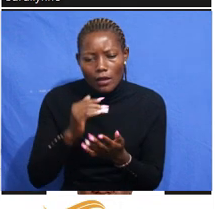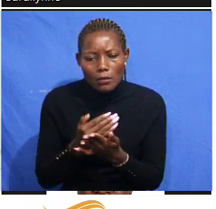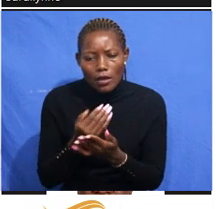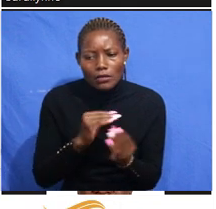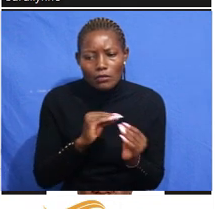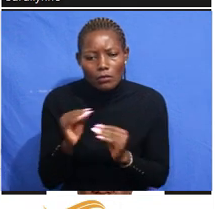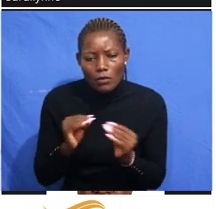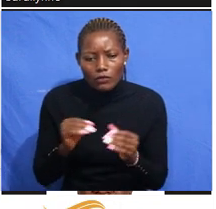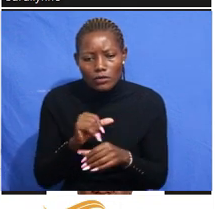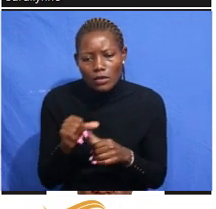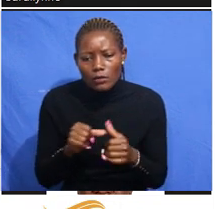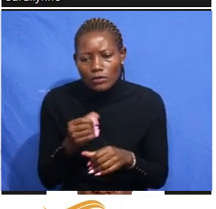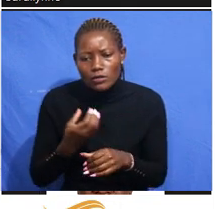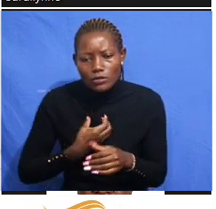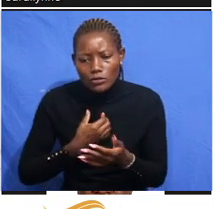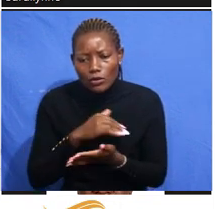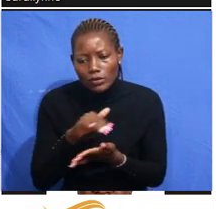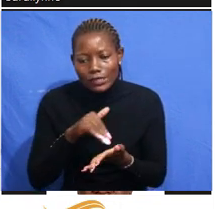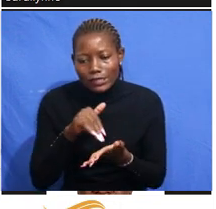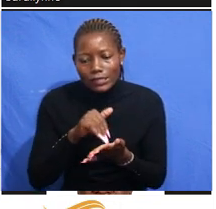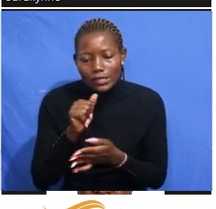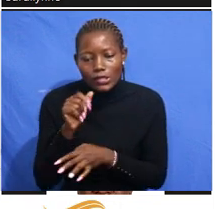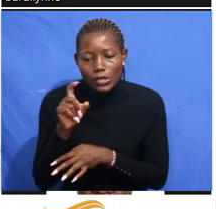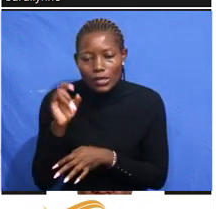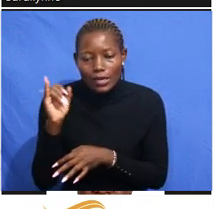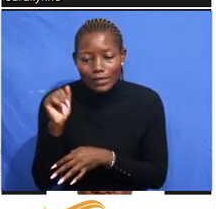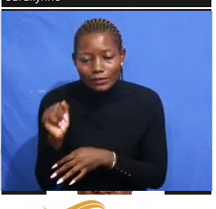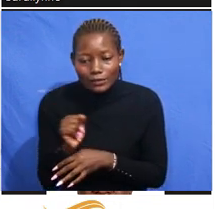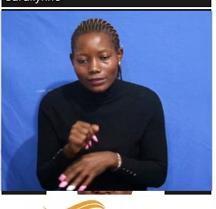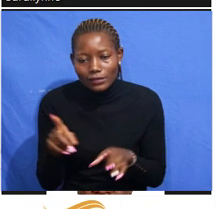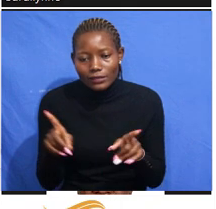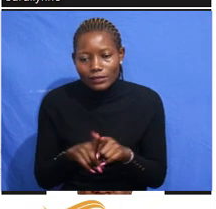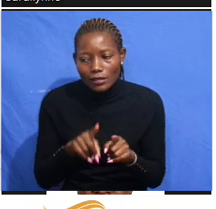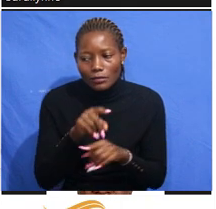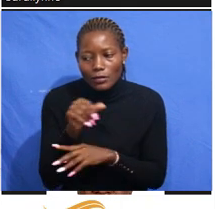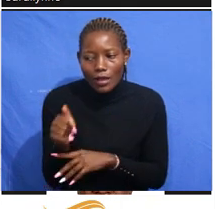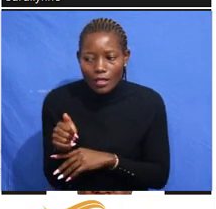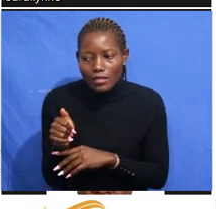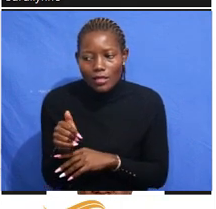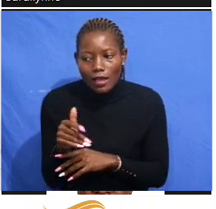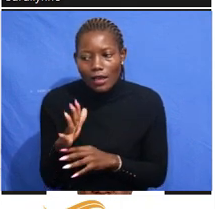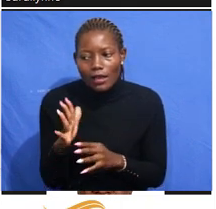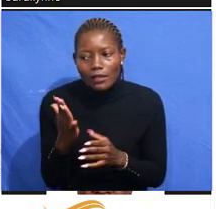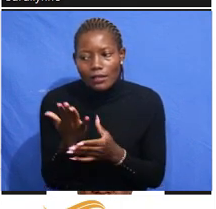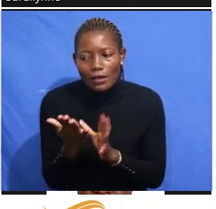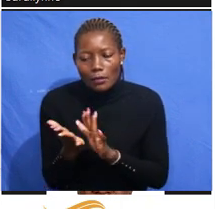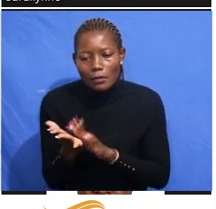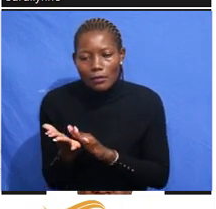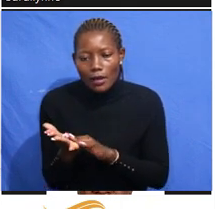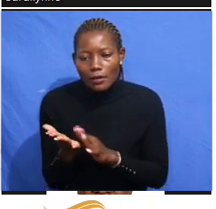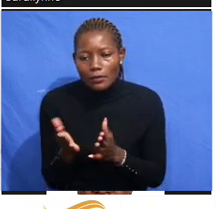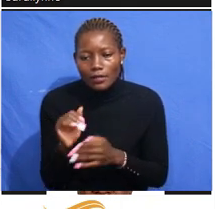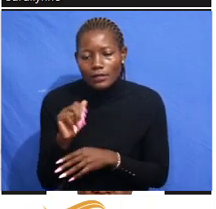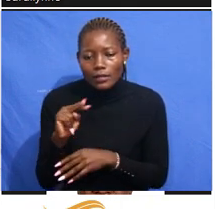moves about its own central axis. Supination, the palm of the hand is in anatomic position with reference